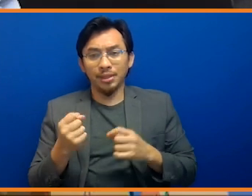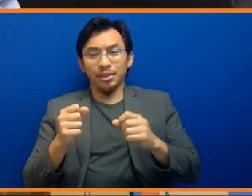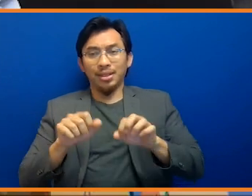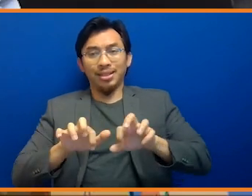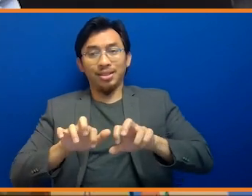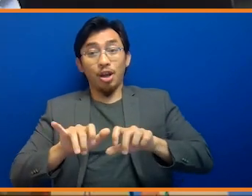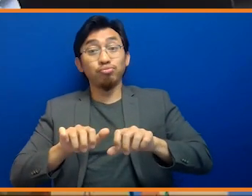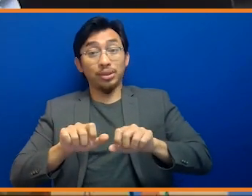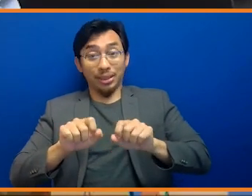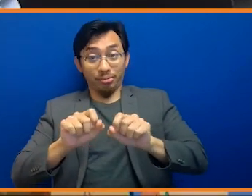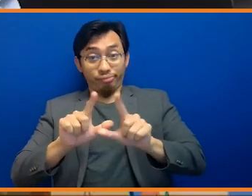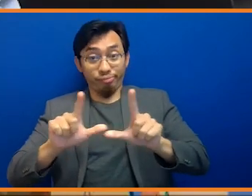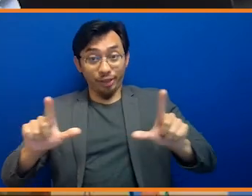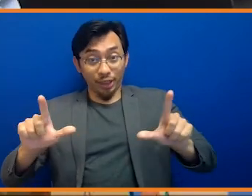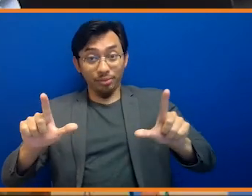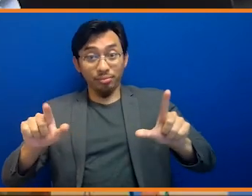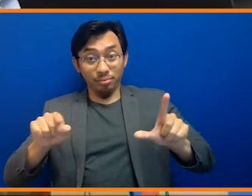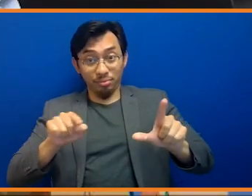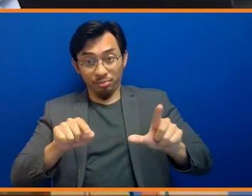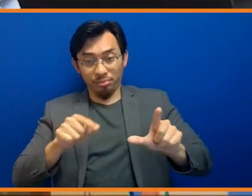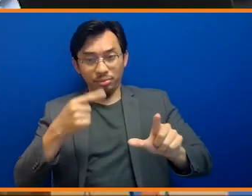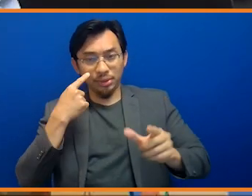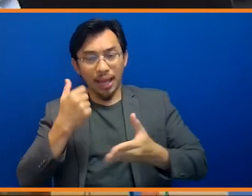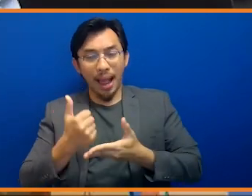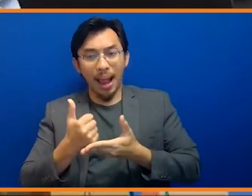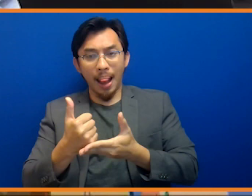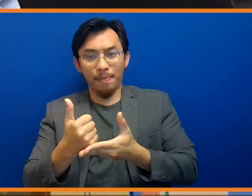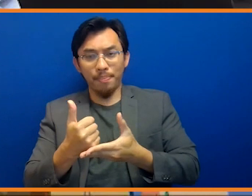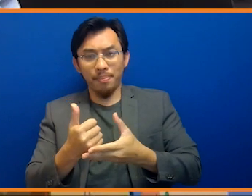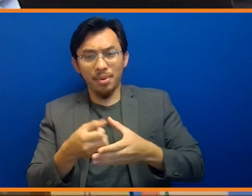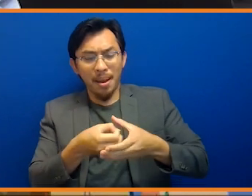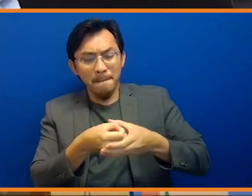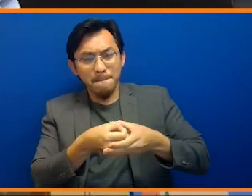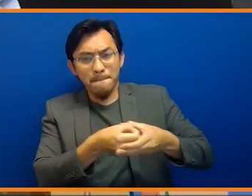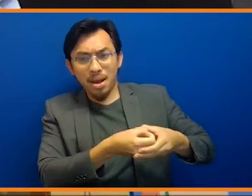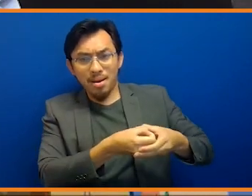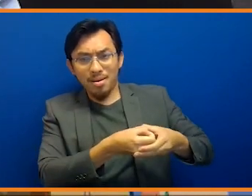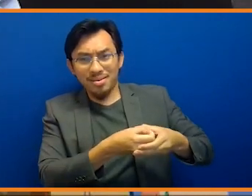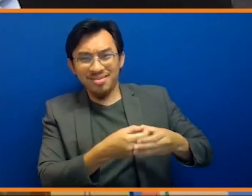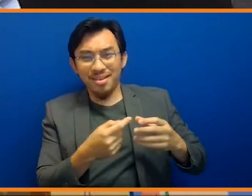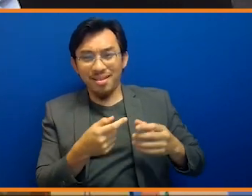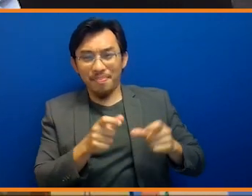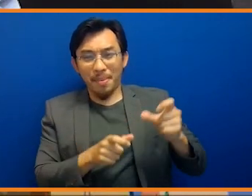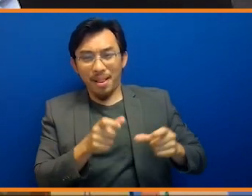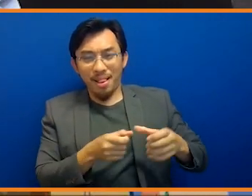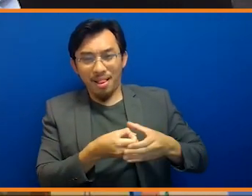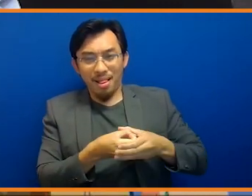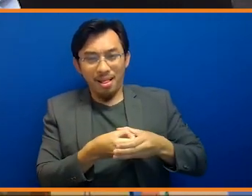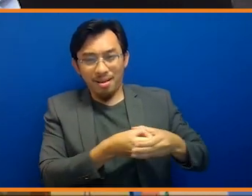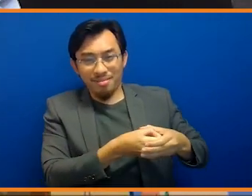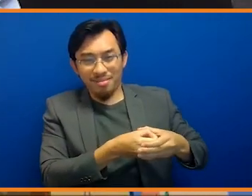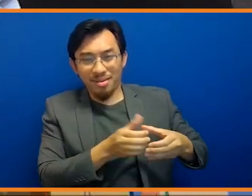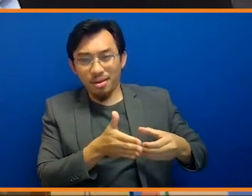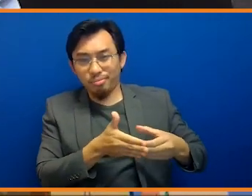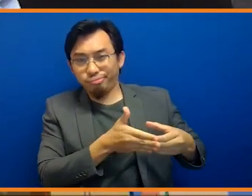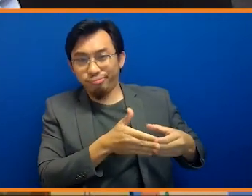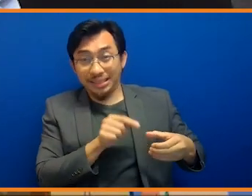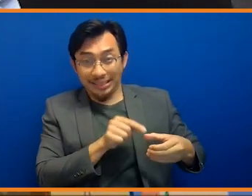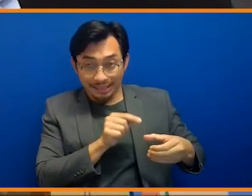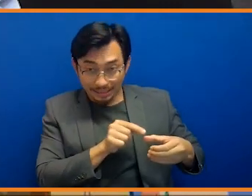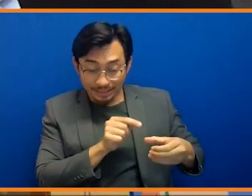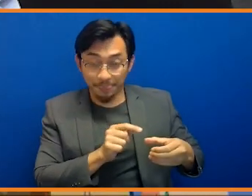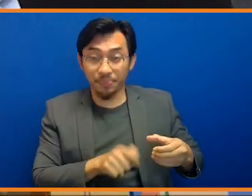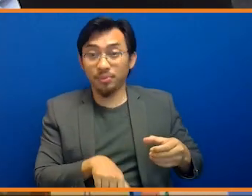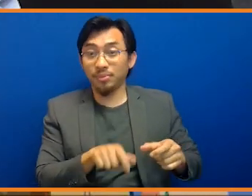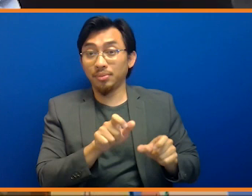screen, the computer, right? Which is this can help the marginalized people.